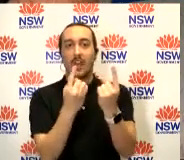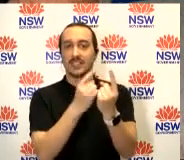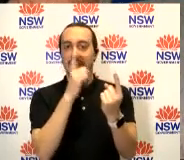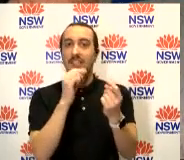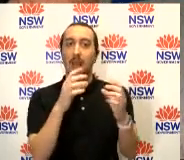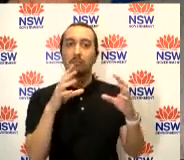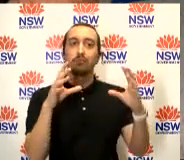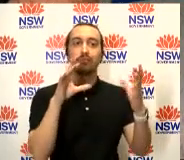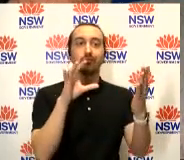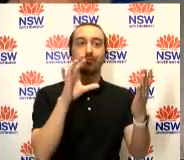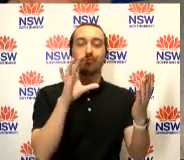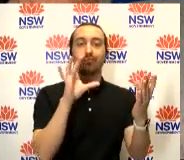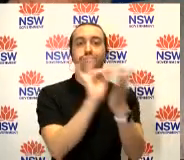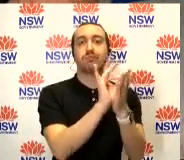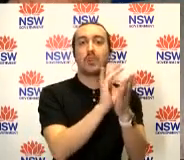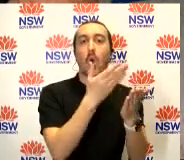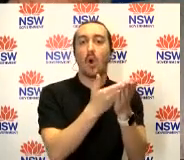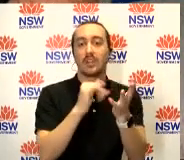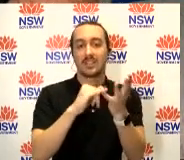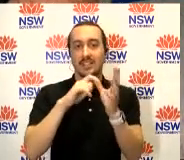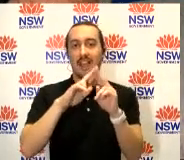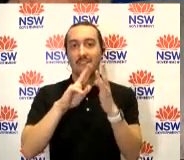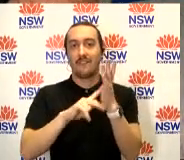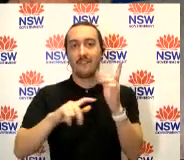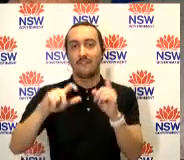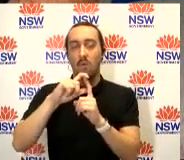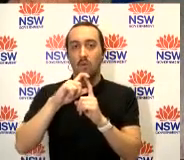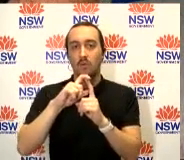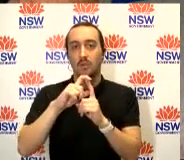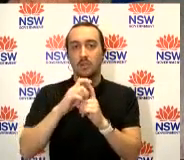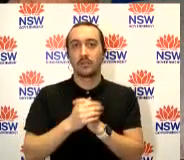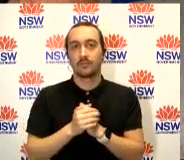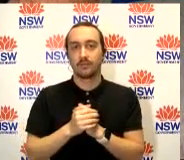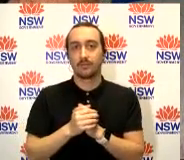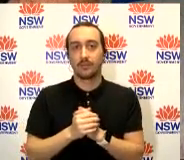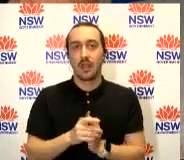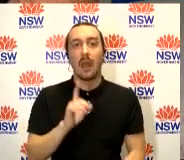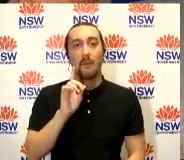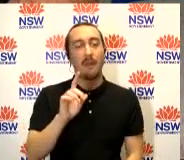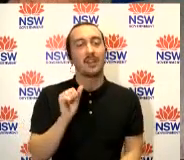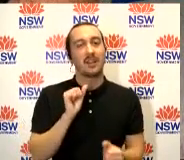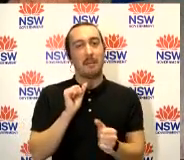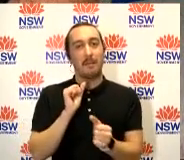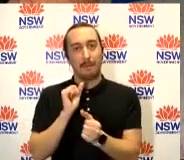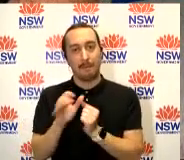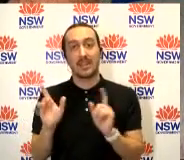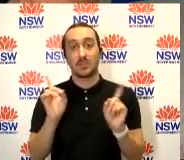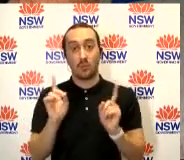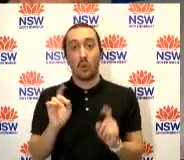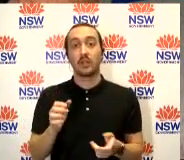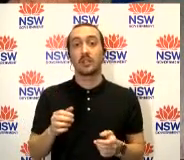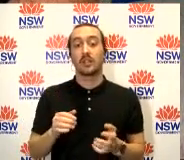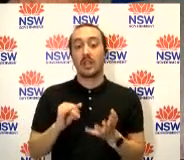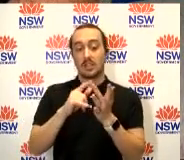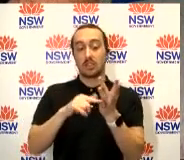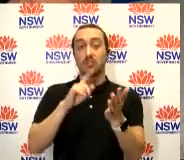essentially, one of the biggest ways of doing it is making sure the site supervisors tell their contractors do